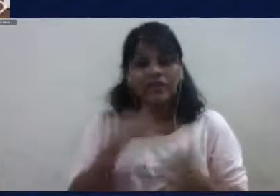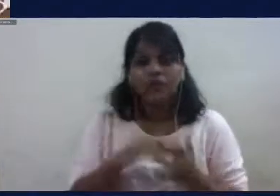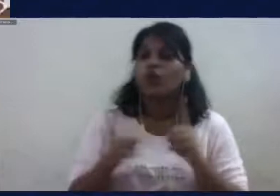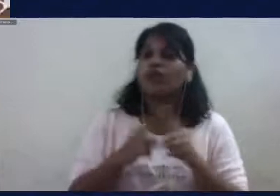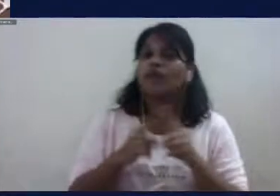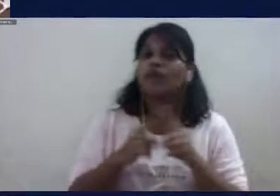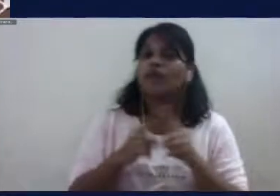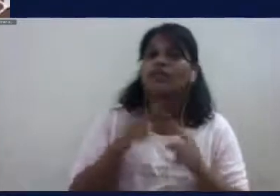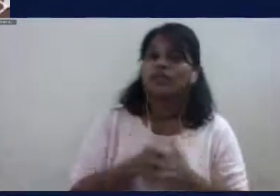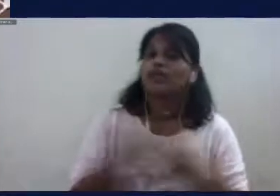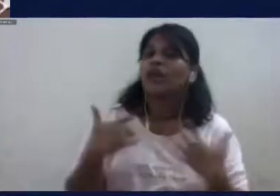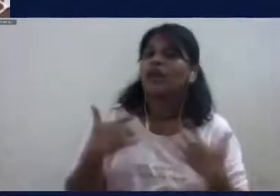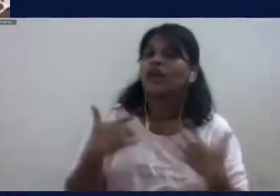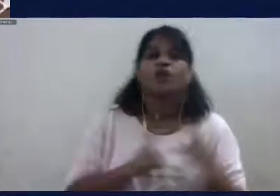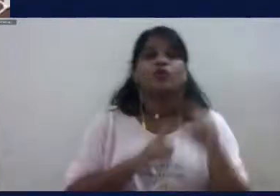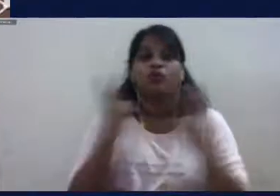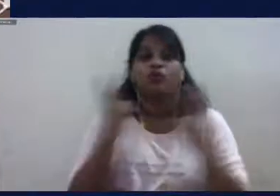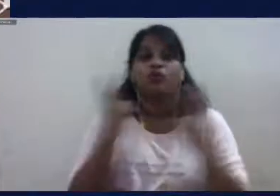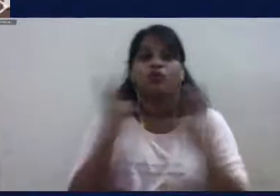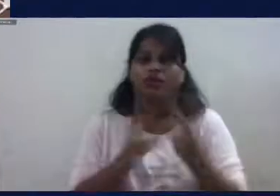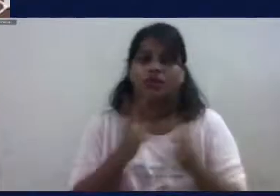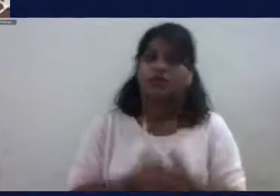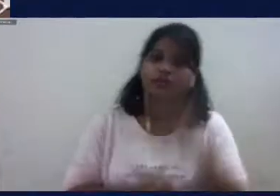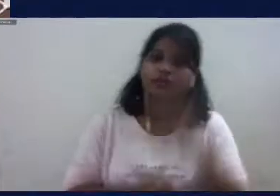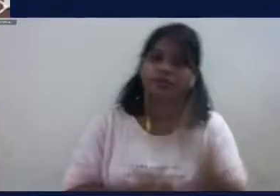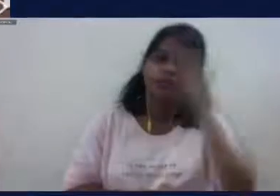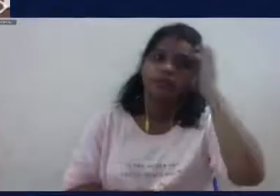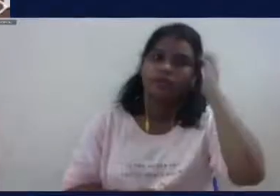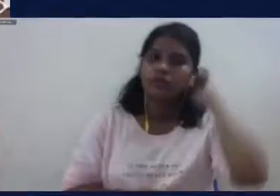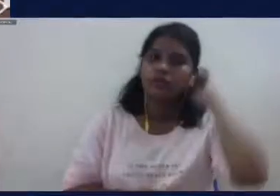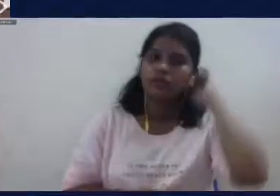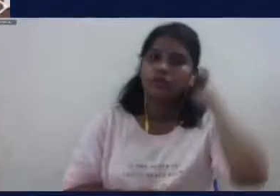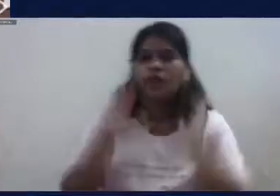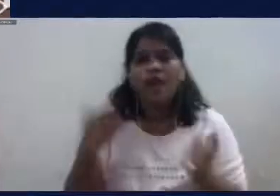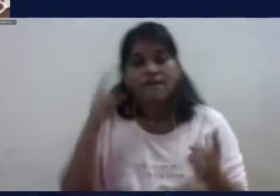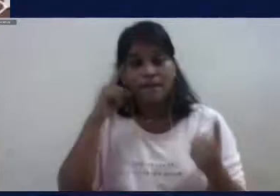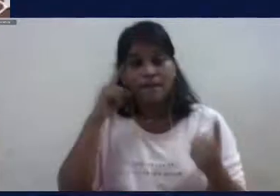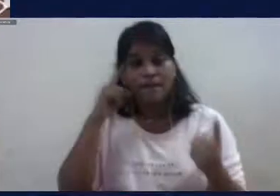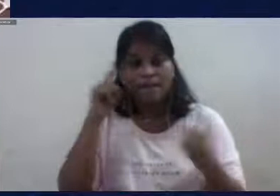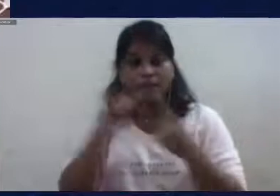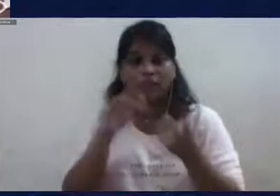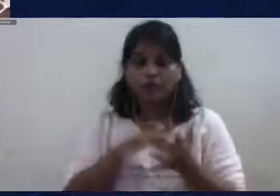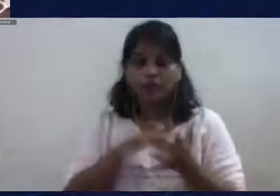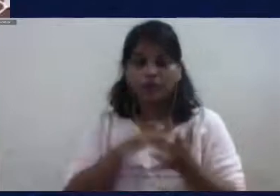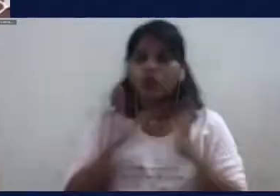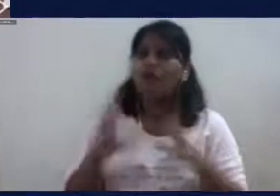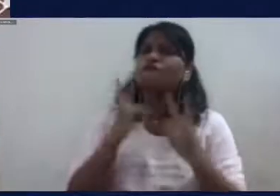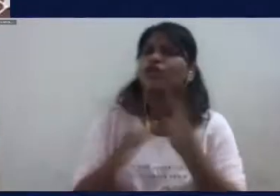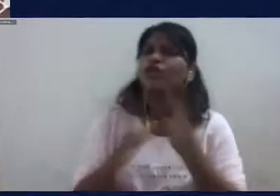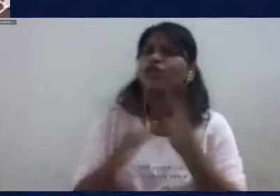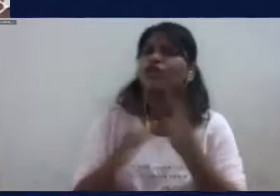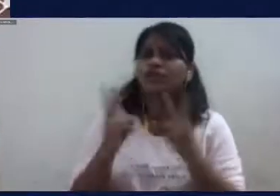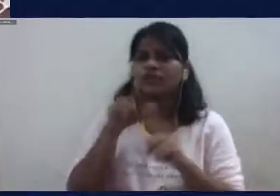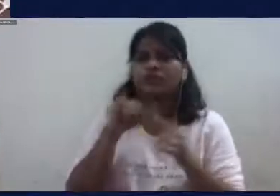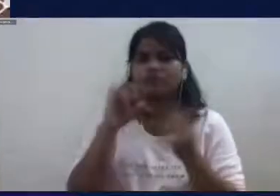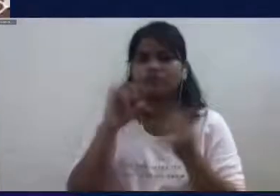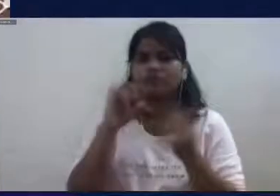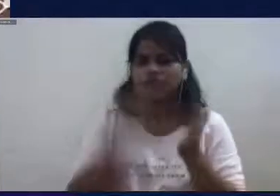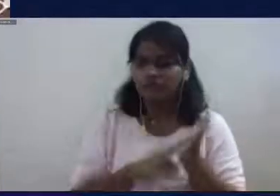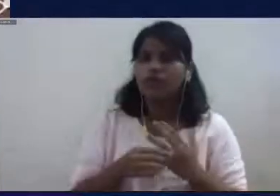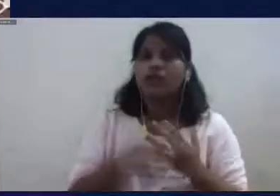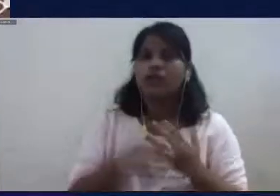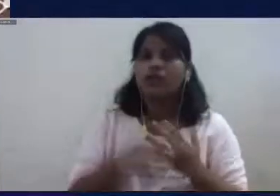that I would like us to look at. When you have a purpose in place, you also have to have a vision that